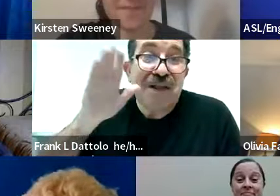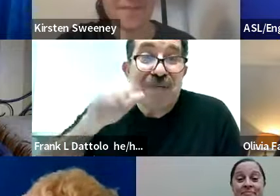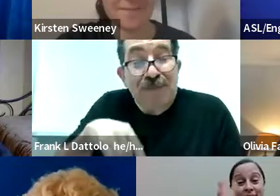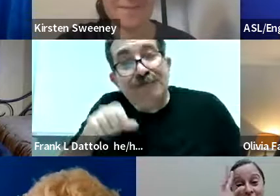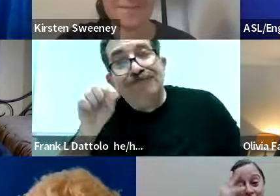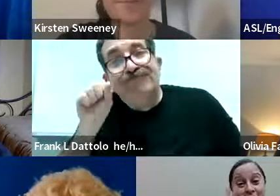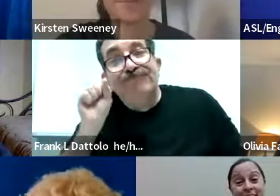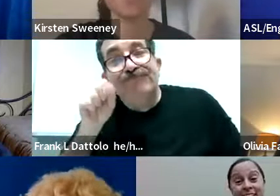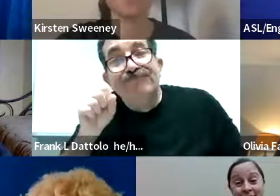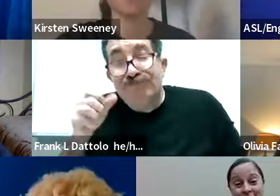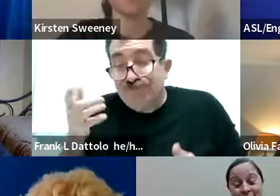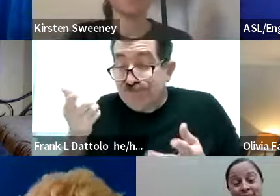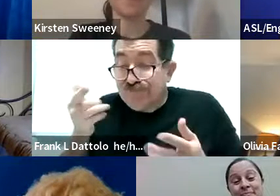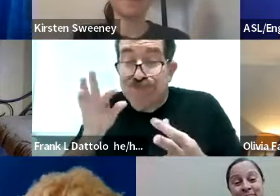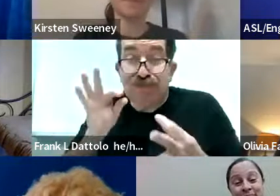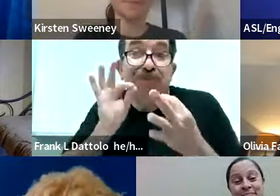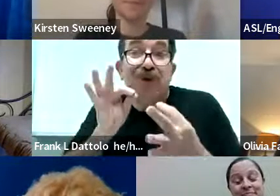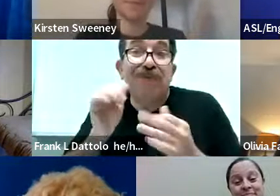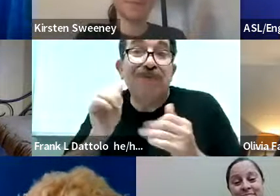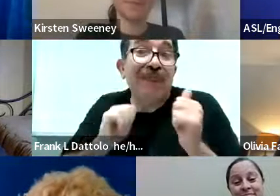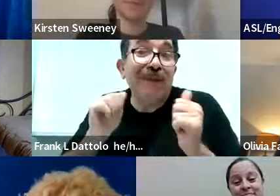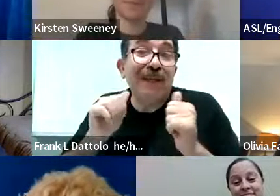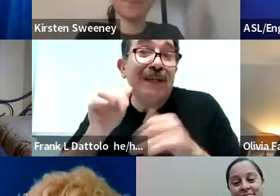Frank. This is Frank.